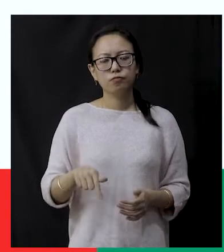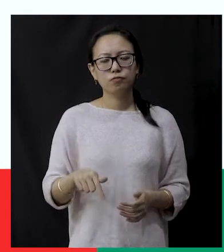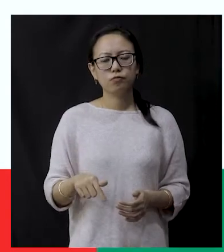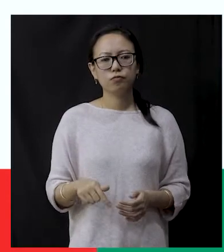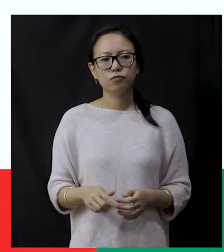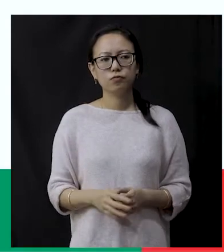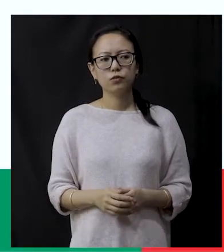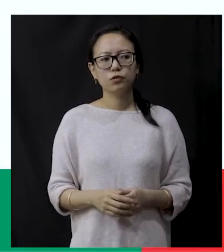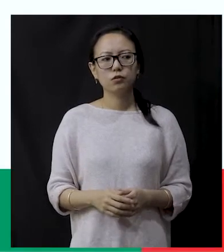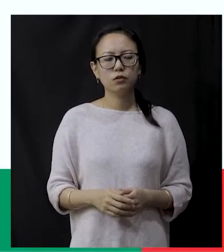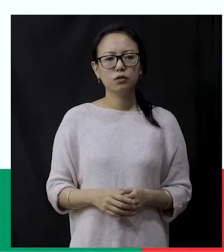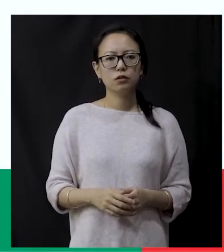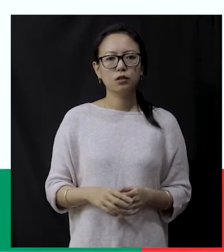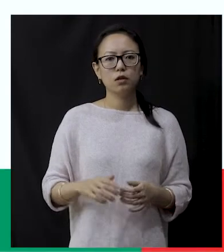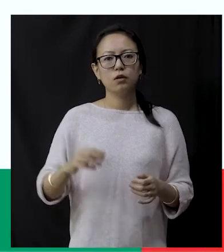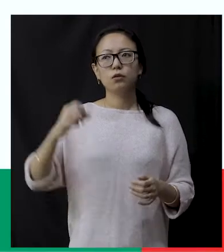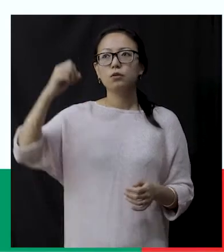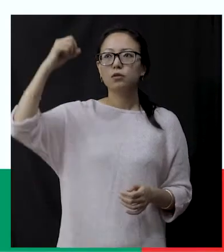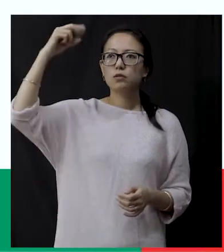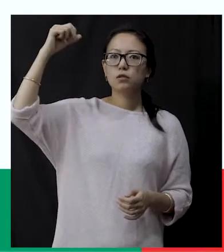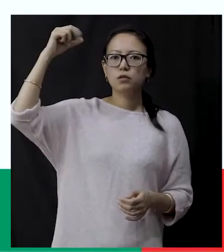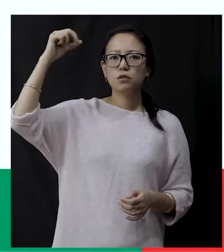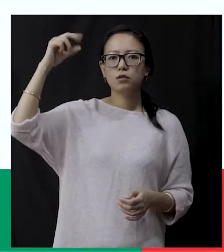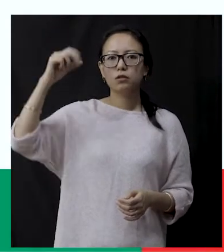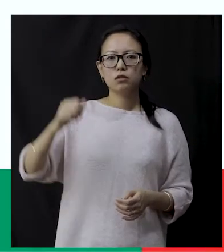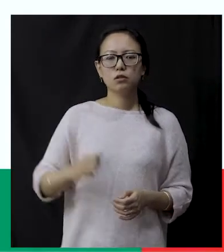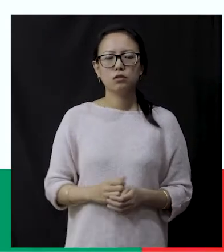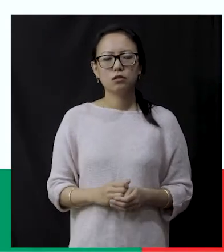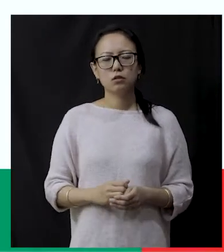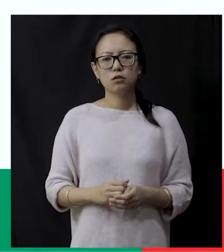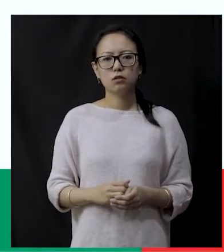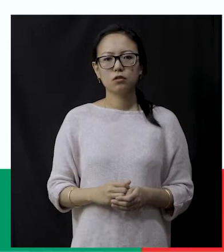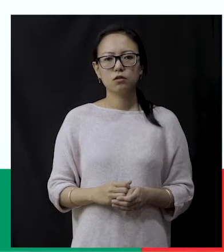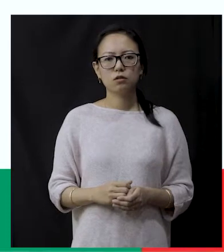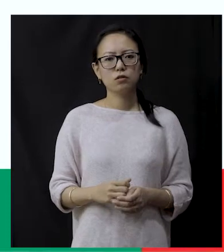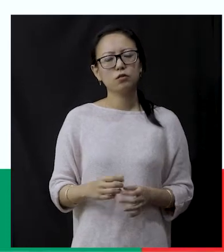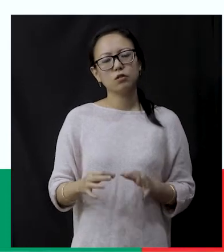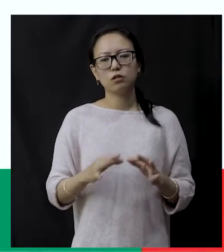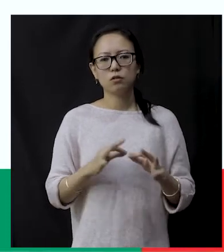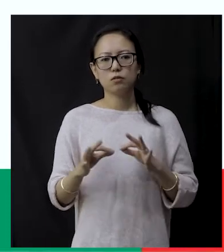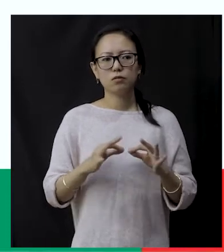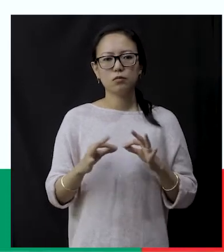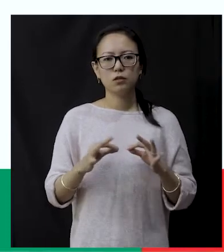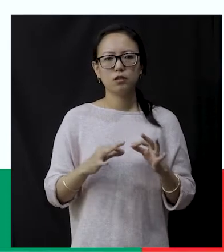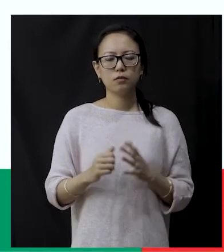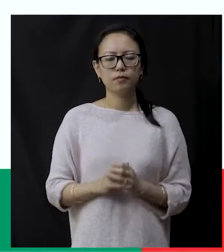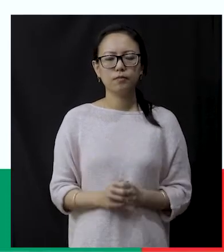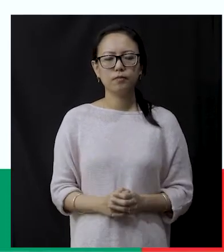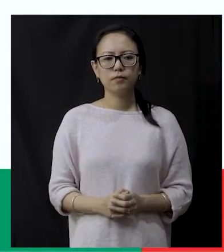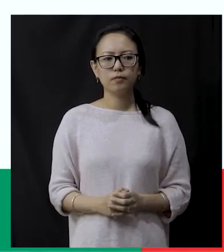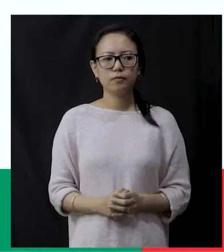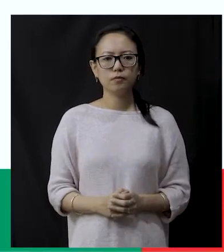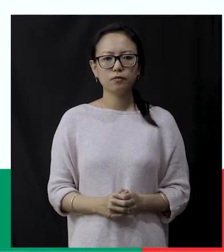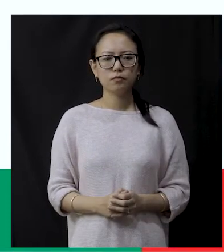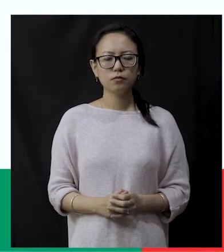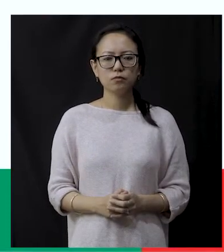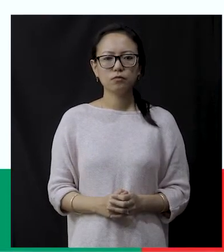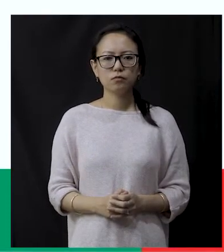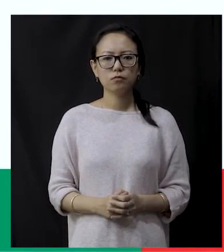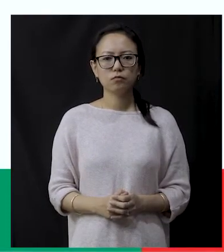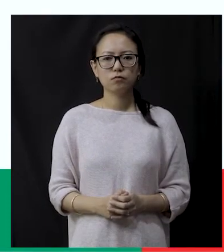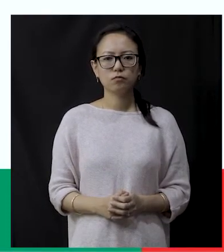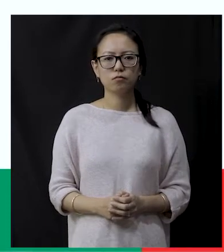about the second heavenly body, star. Okay, now many of you